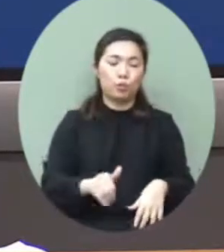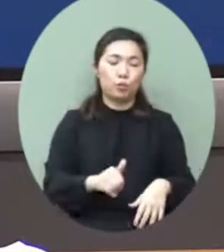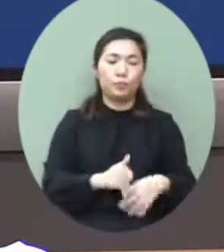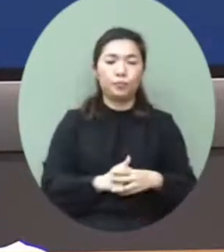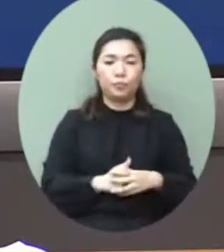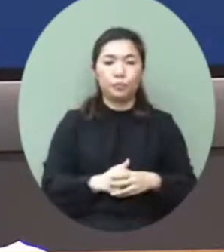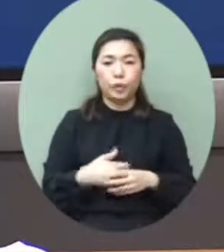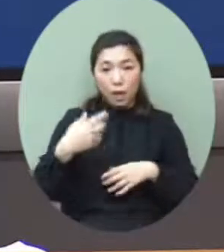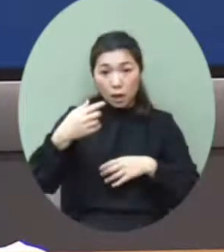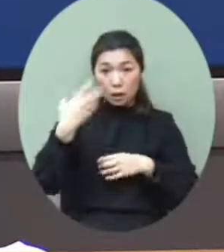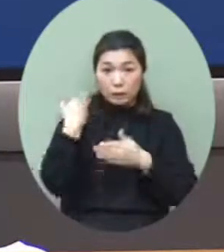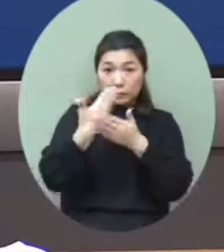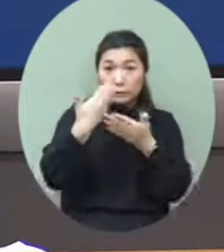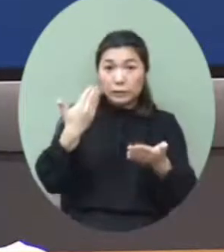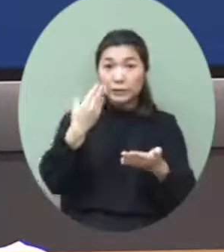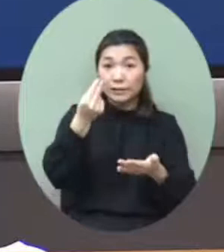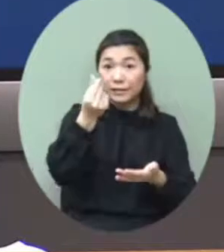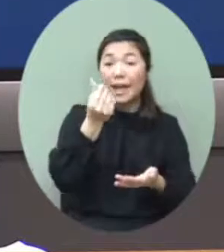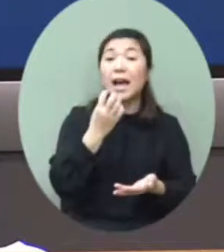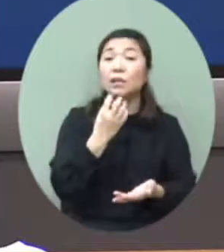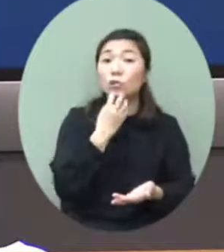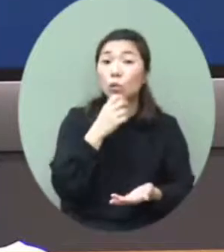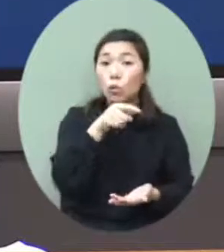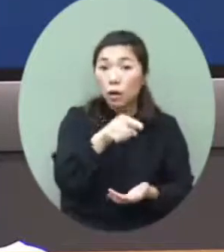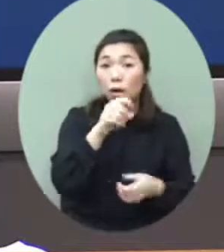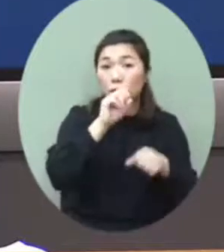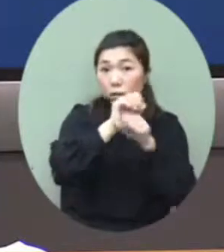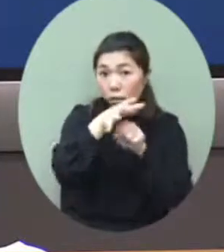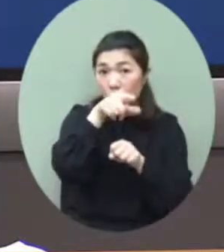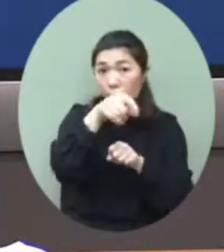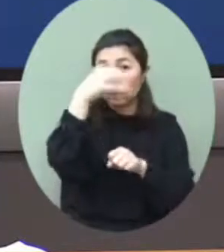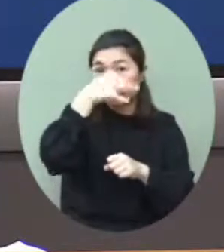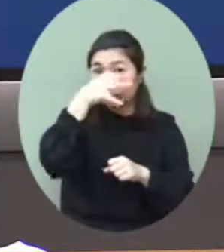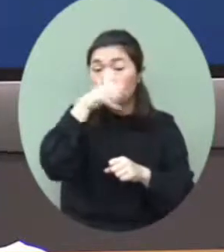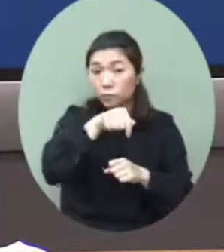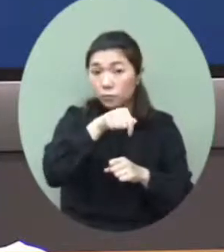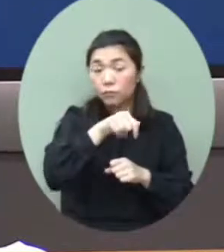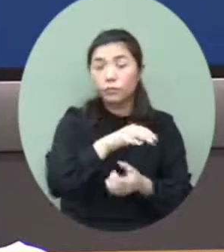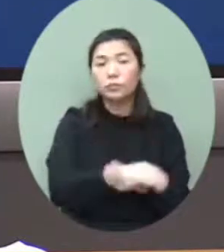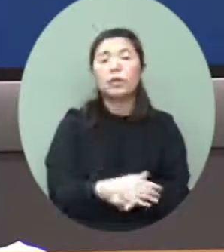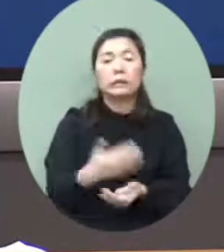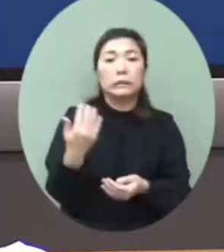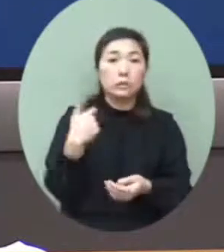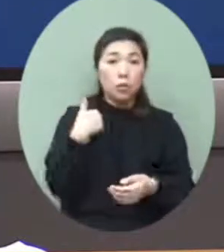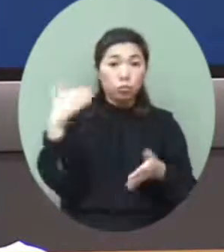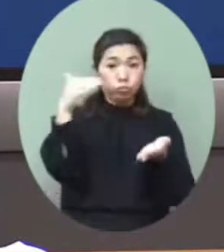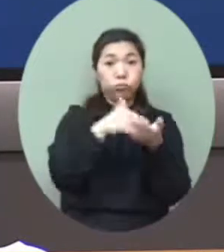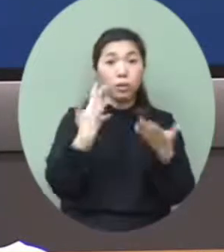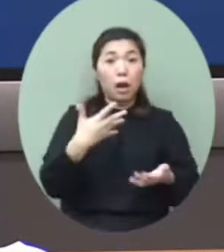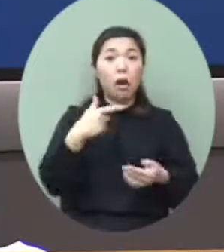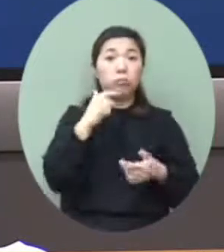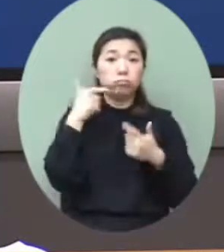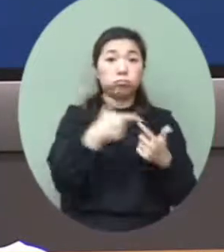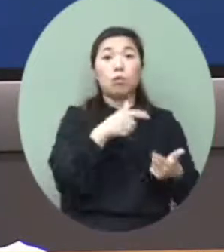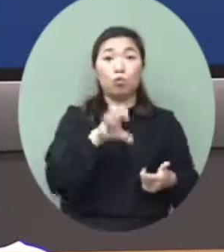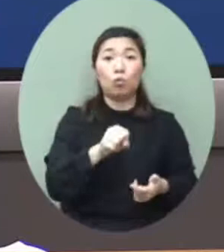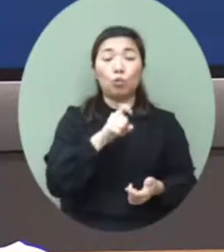used widely in Hong Kong. And Maneuverpirava, manufactured by